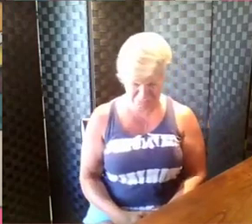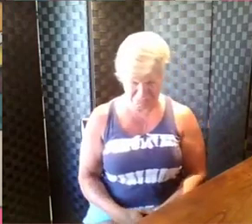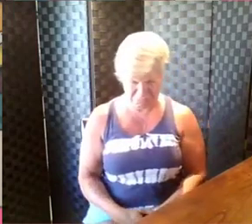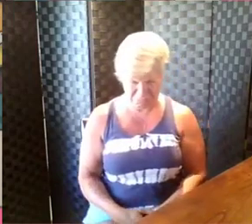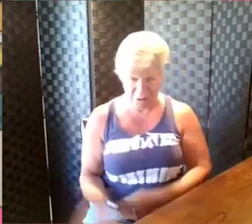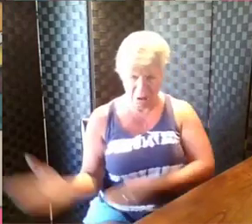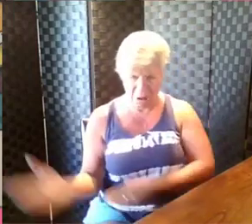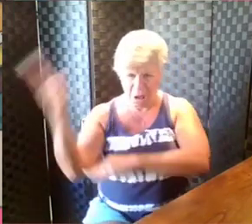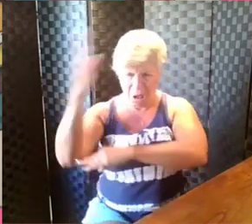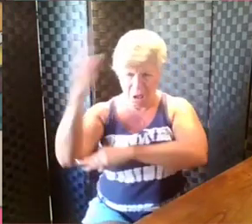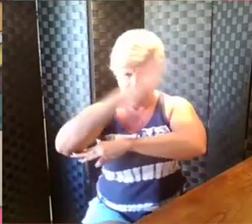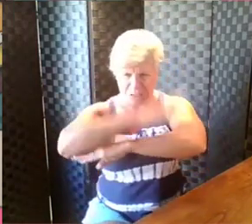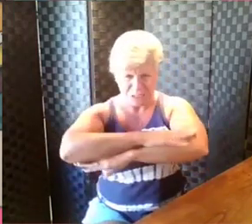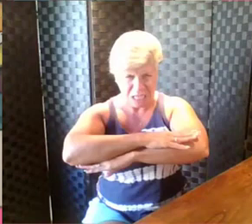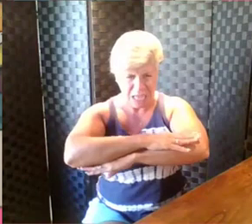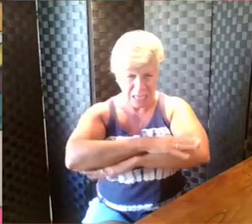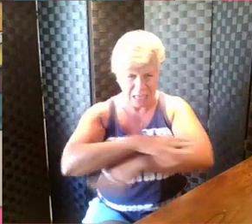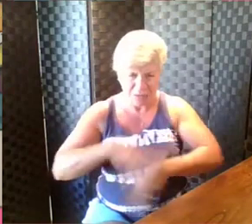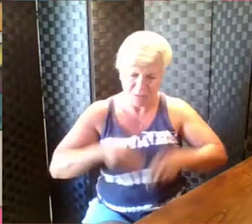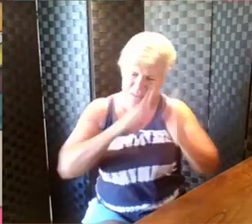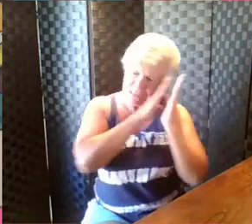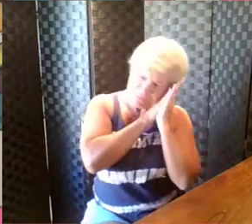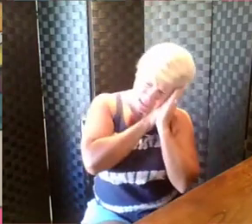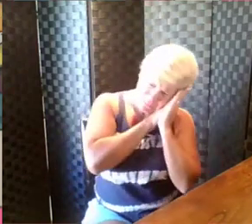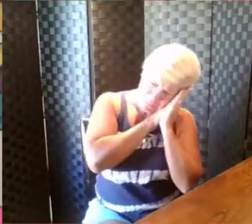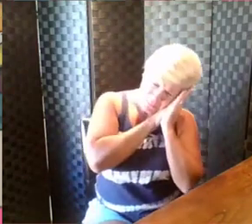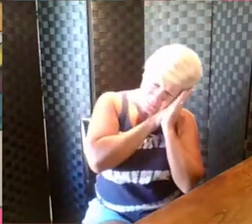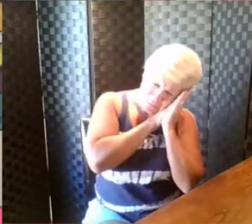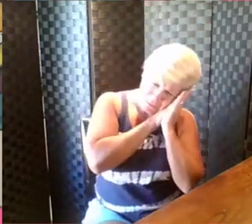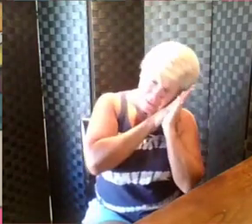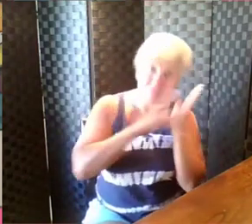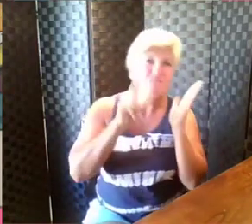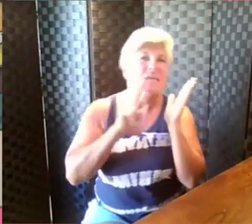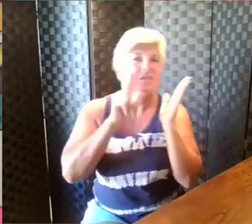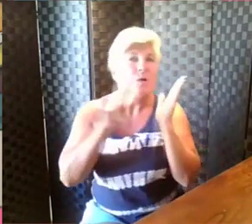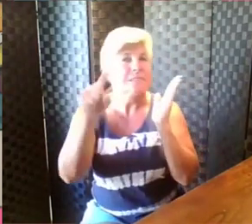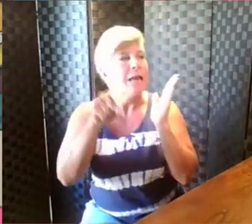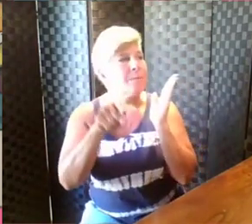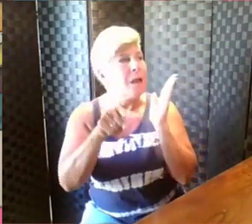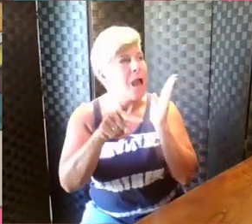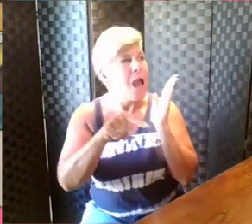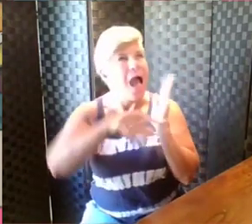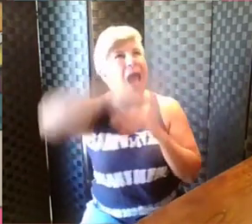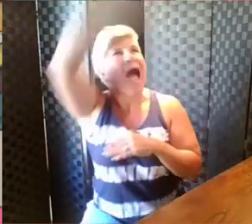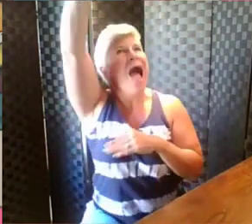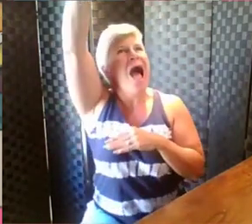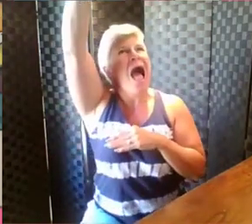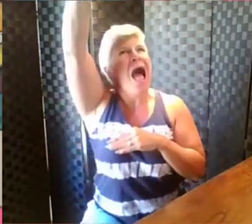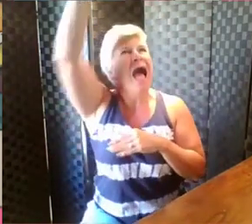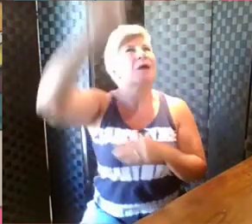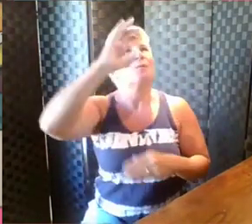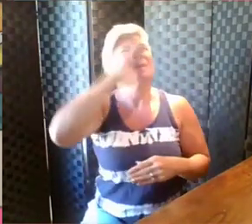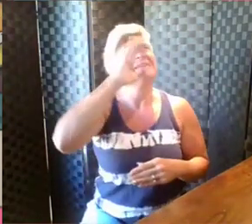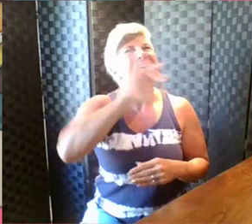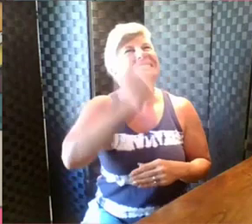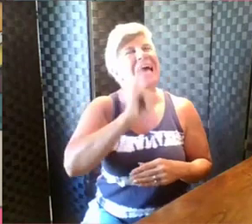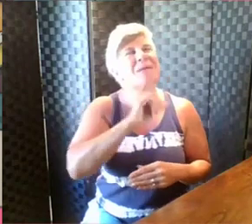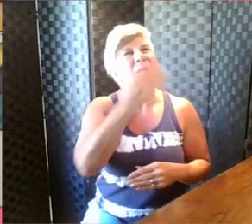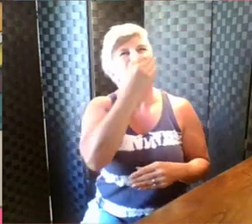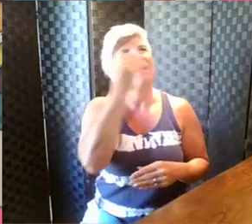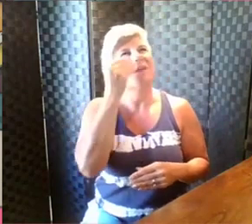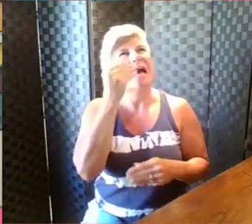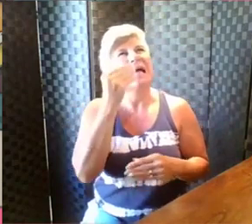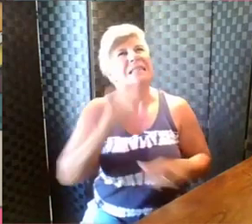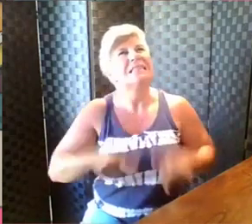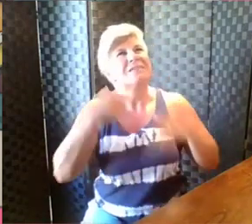better. During nap time, Victoria raised her hand and said, A chrysanthemum is a flower. It lives in